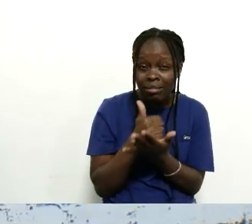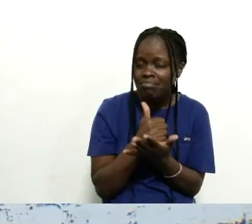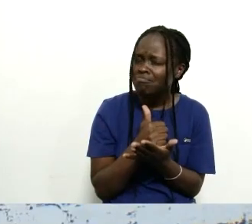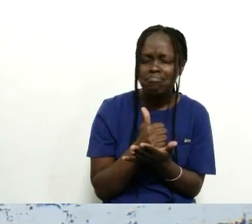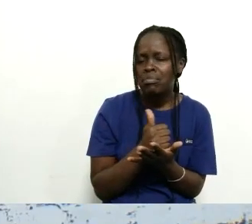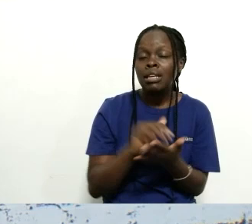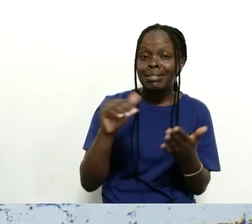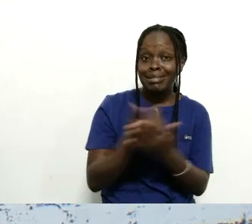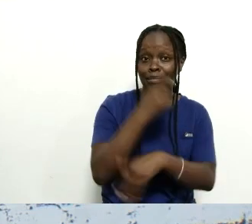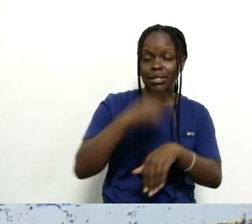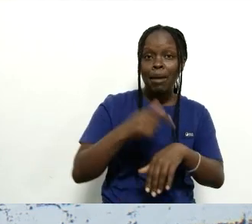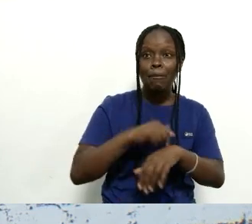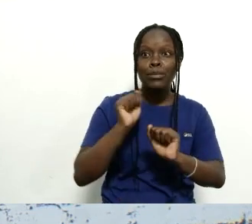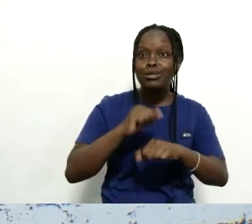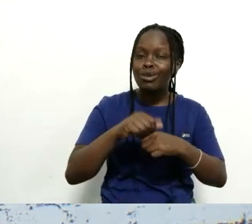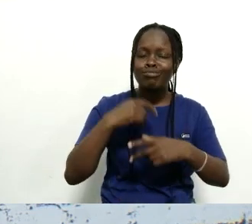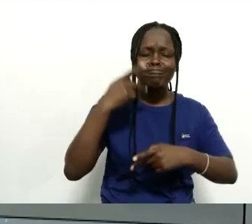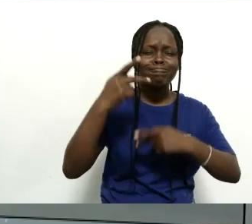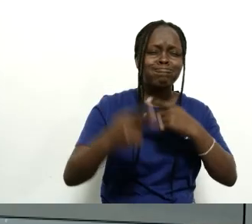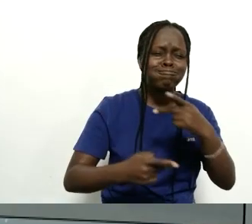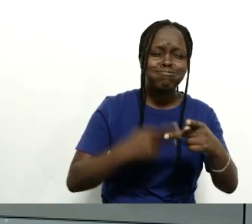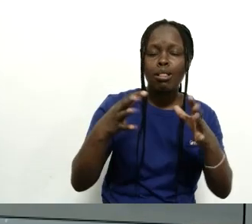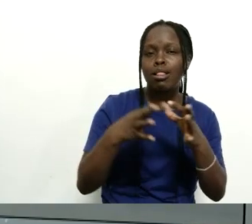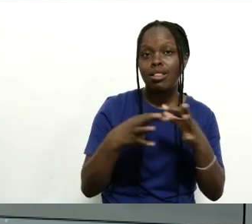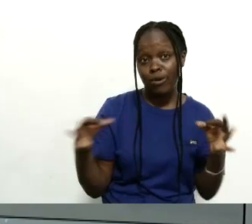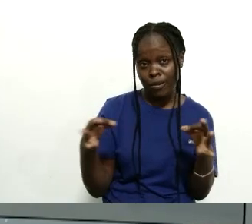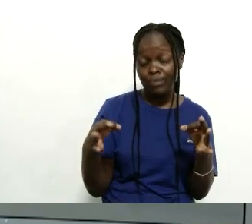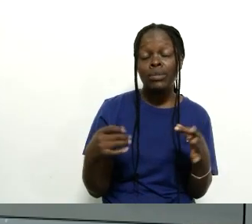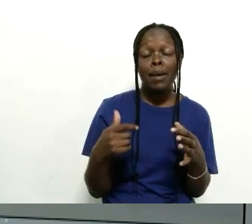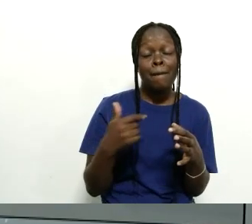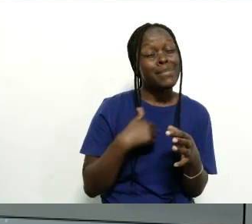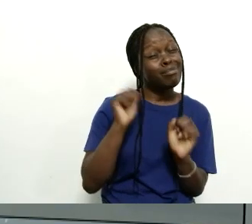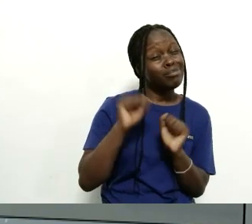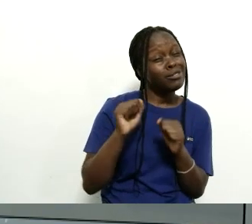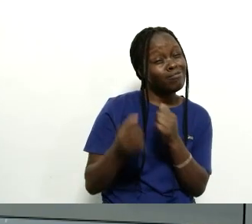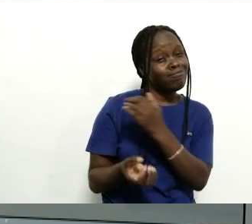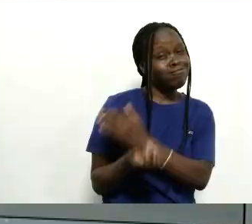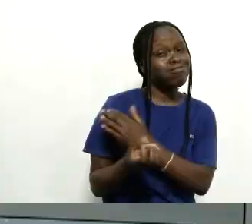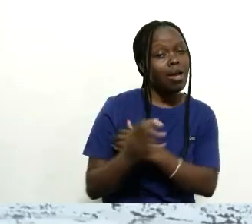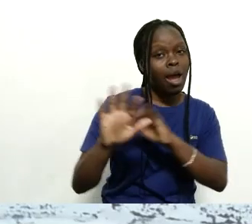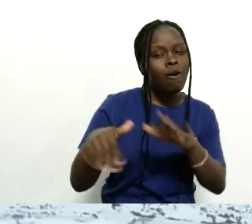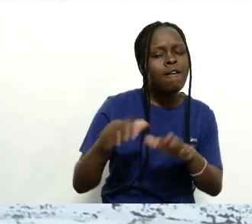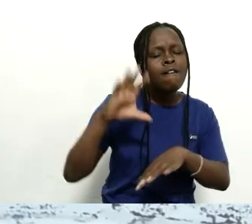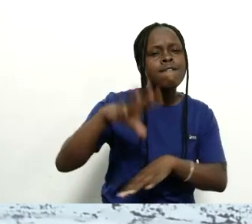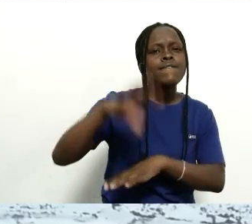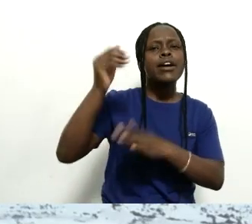down and implemented this study in an isolated approach. Therefore, we trained parents, you know,